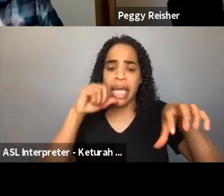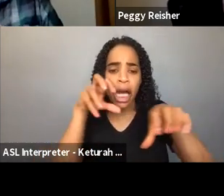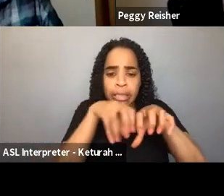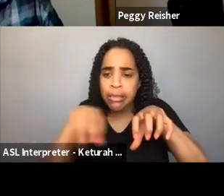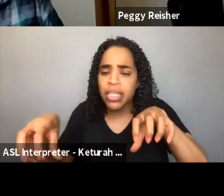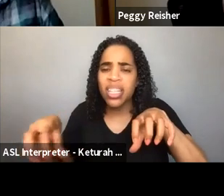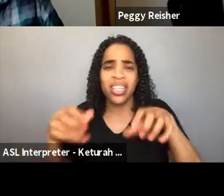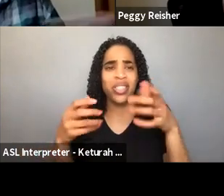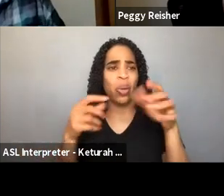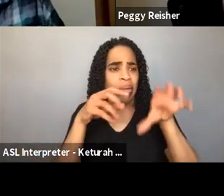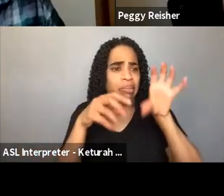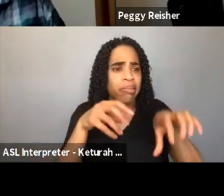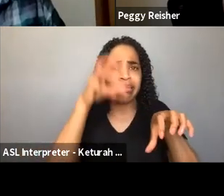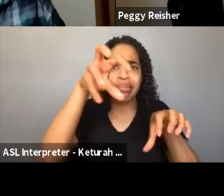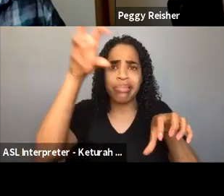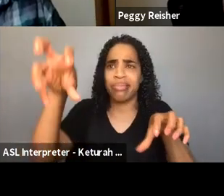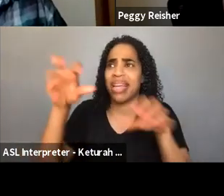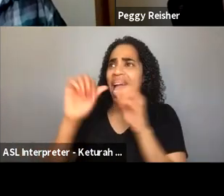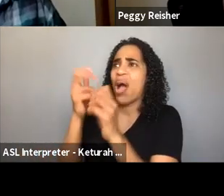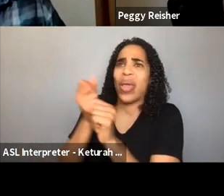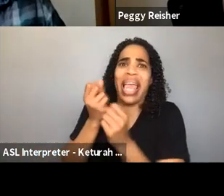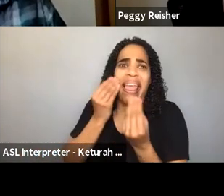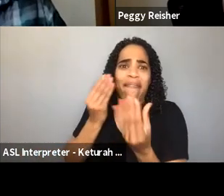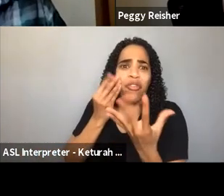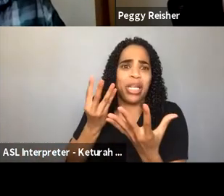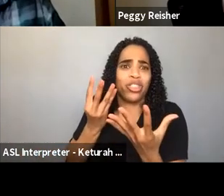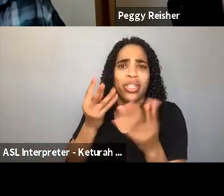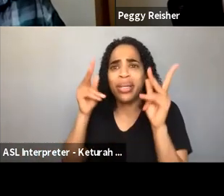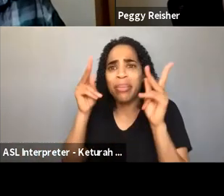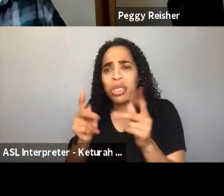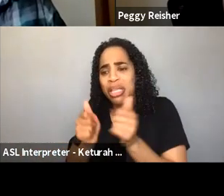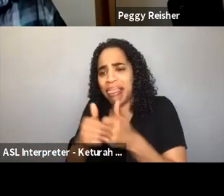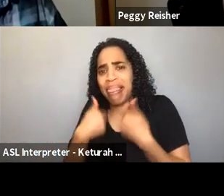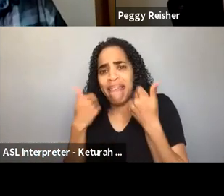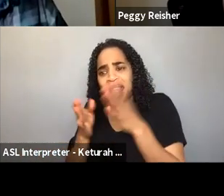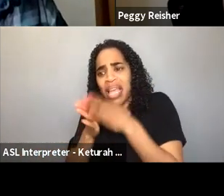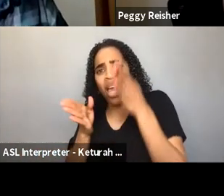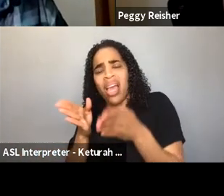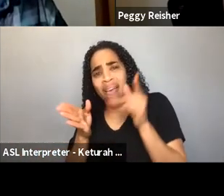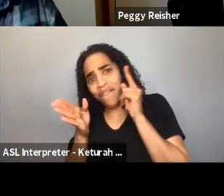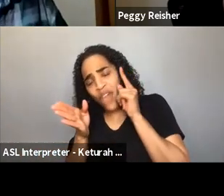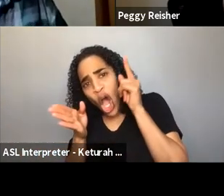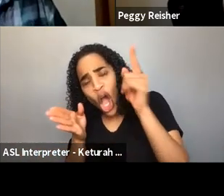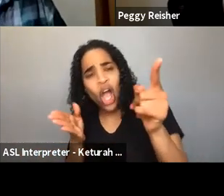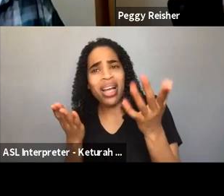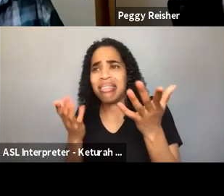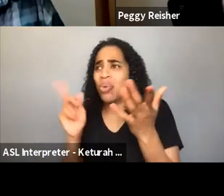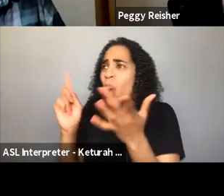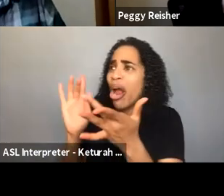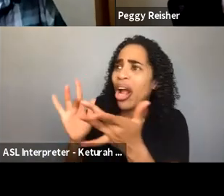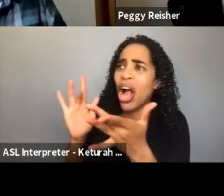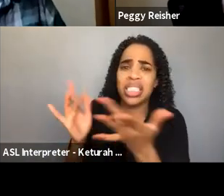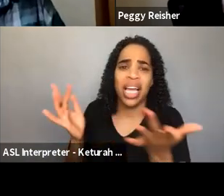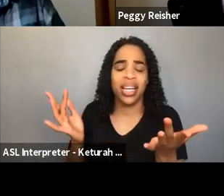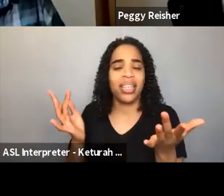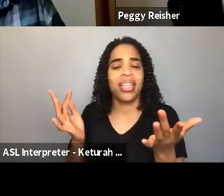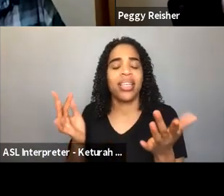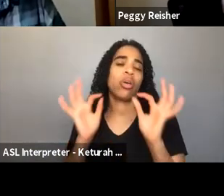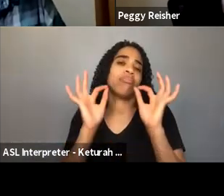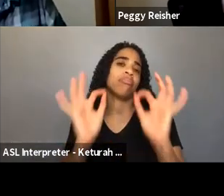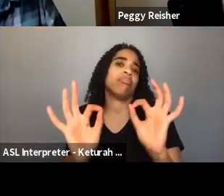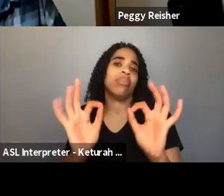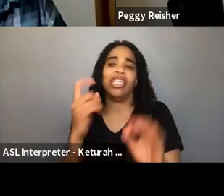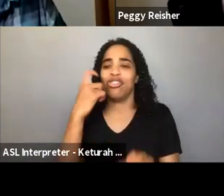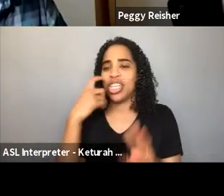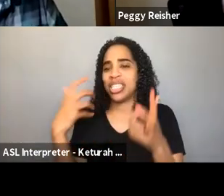call and have somebody to say, well, we don't do this, but I can give you somebody. And it's just like Kathy